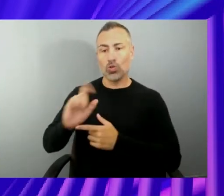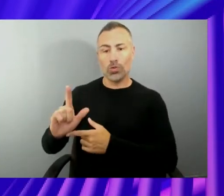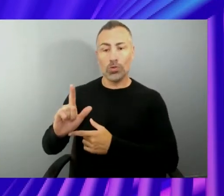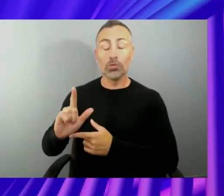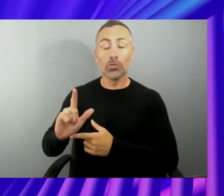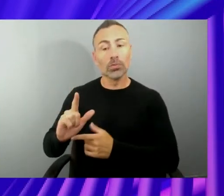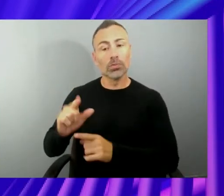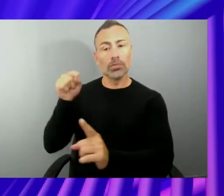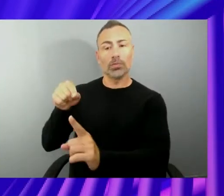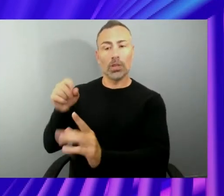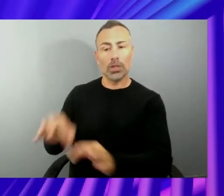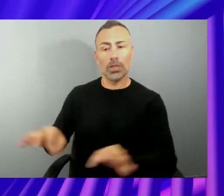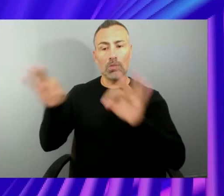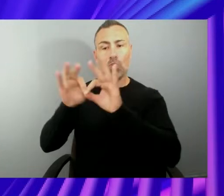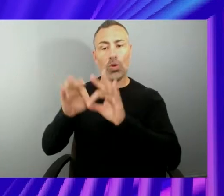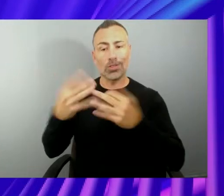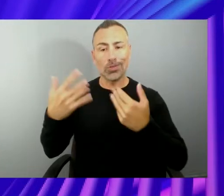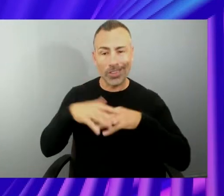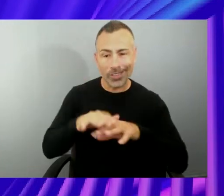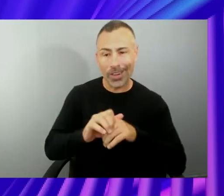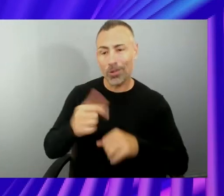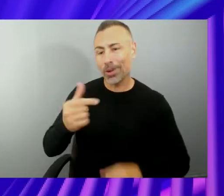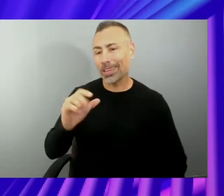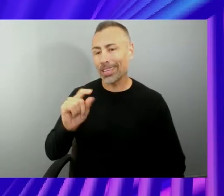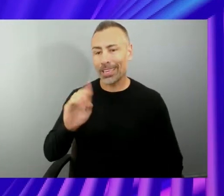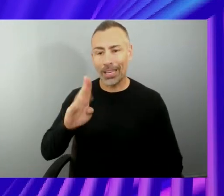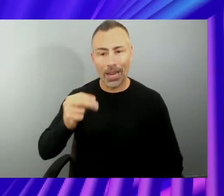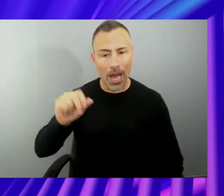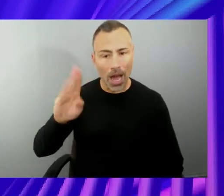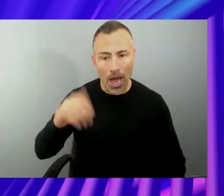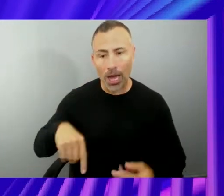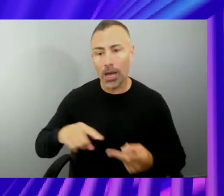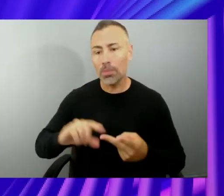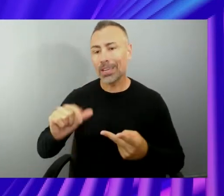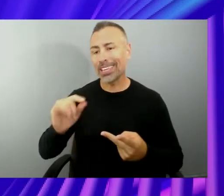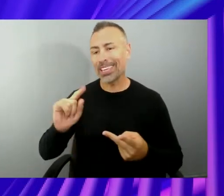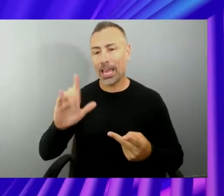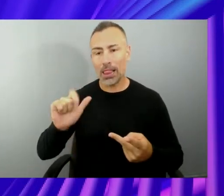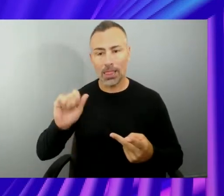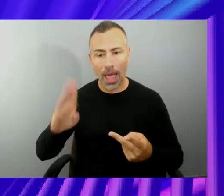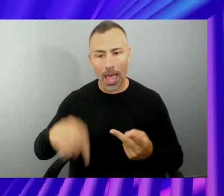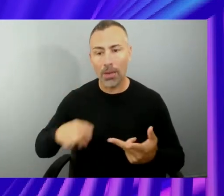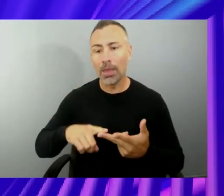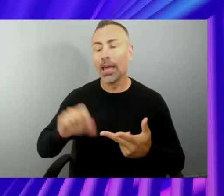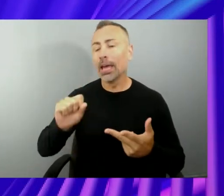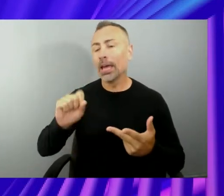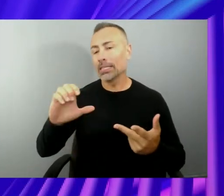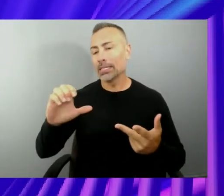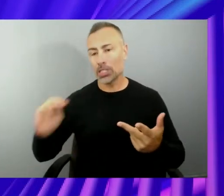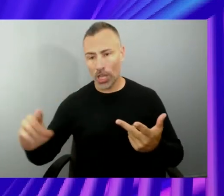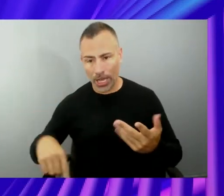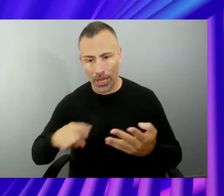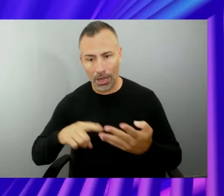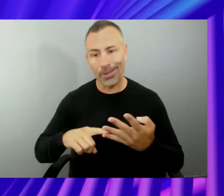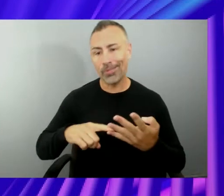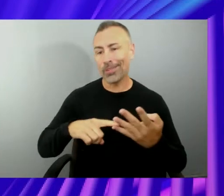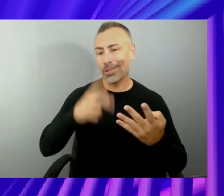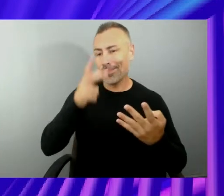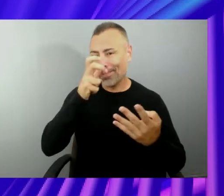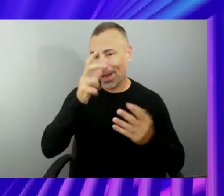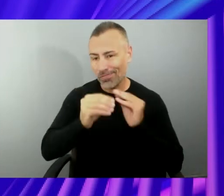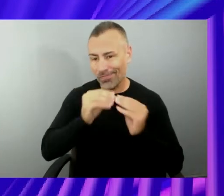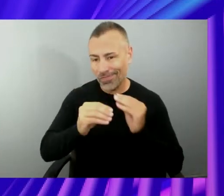with GitHub and GitLab, all the SEMs, all the bug tracking tools. It's not just integrating, it's having a seamless automation into